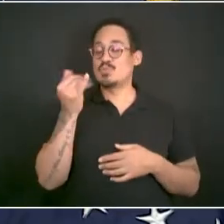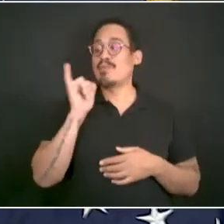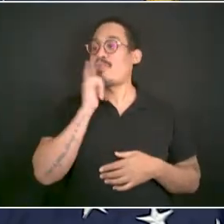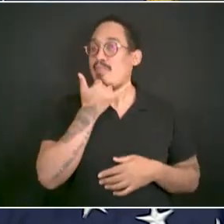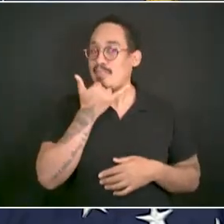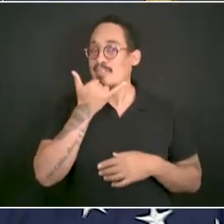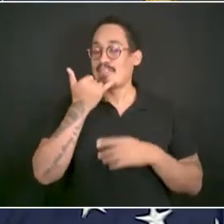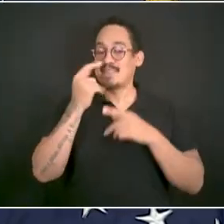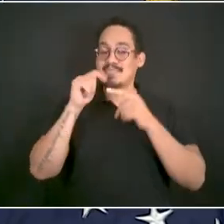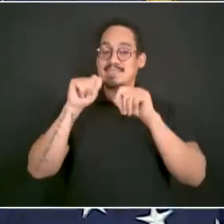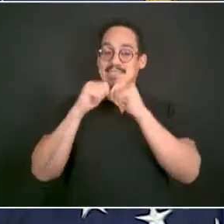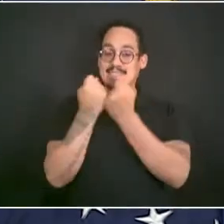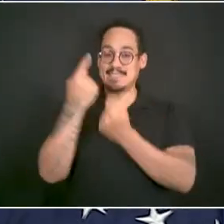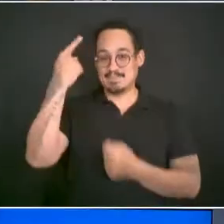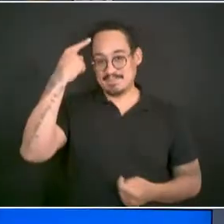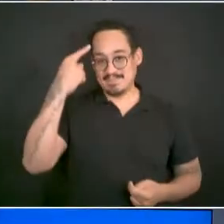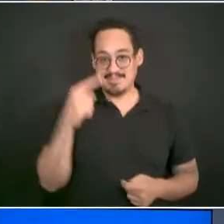team.